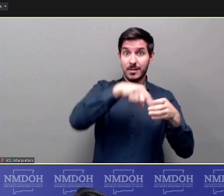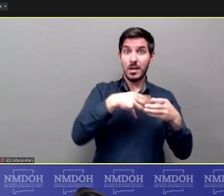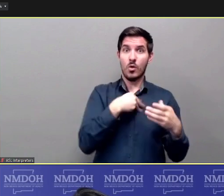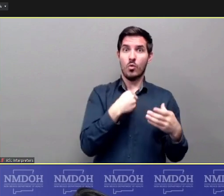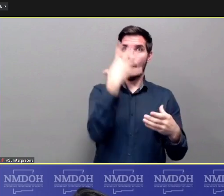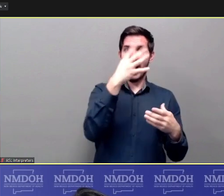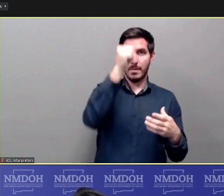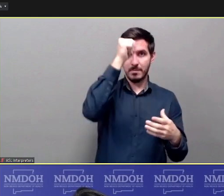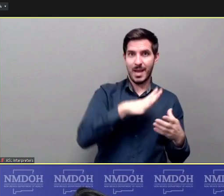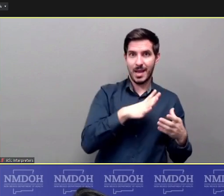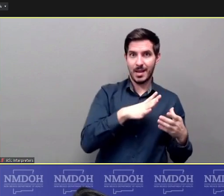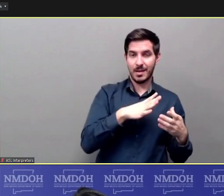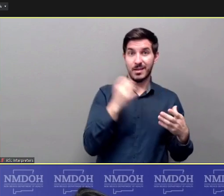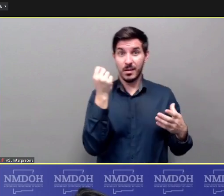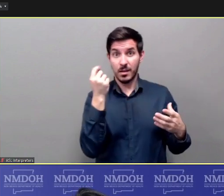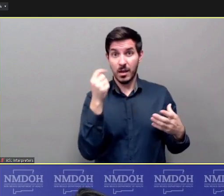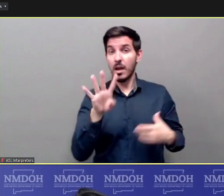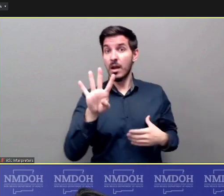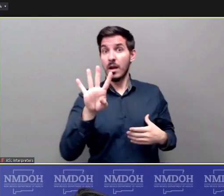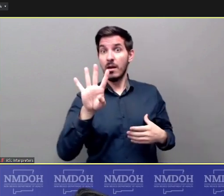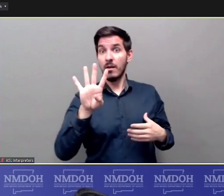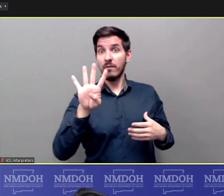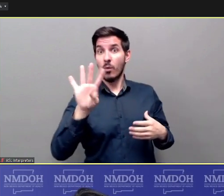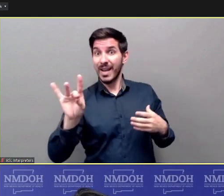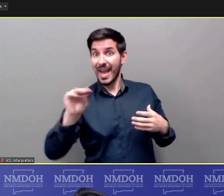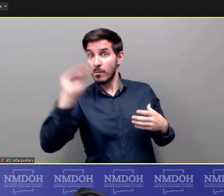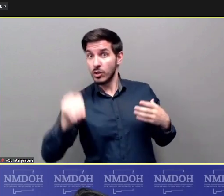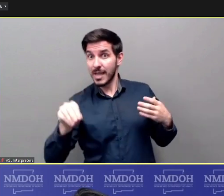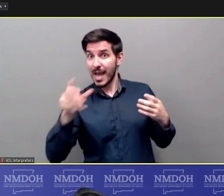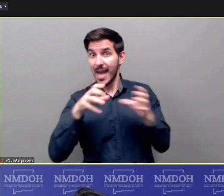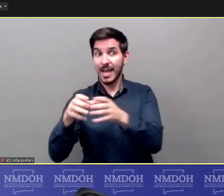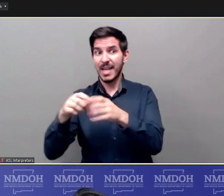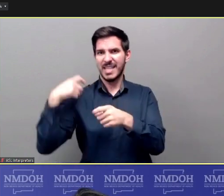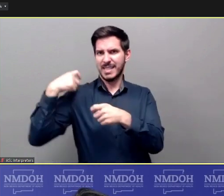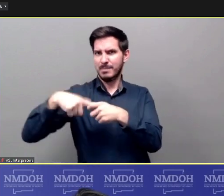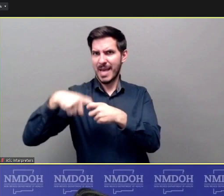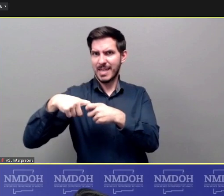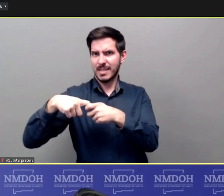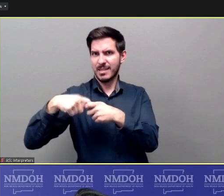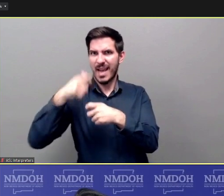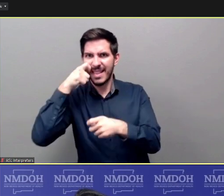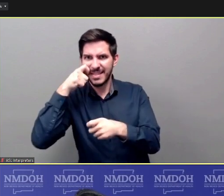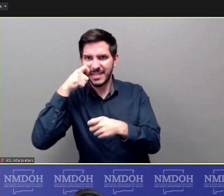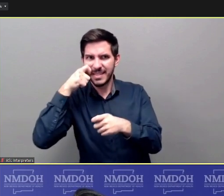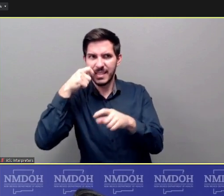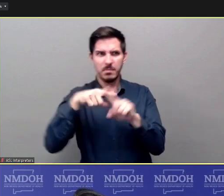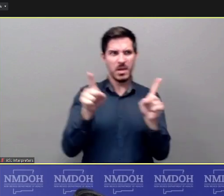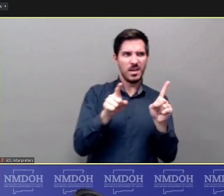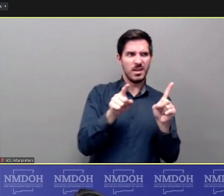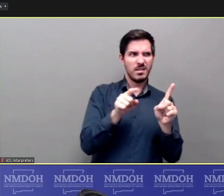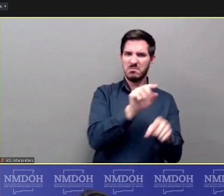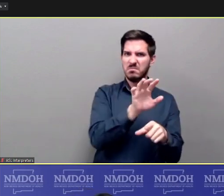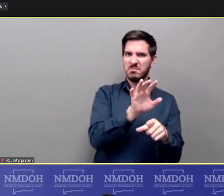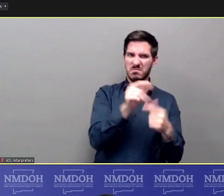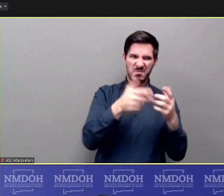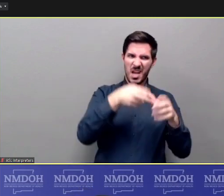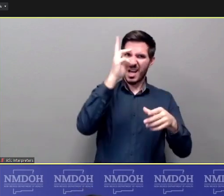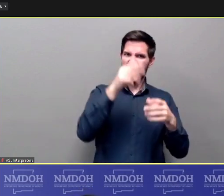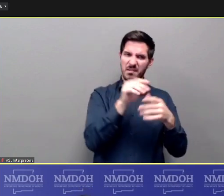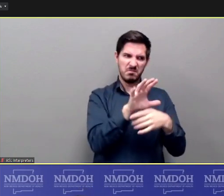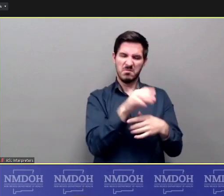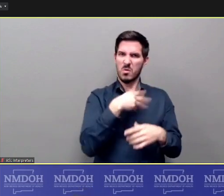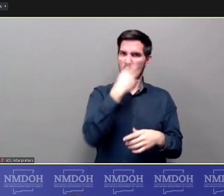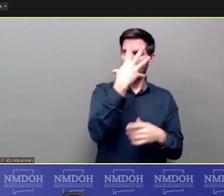but 48% were Hispanic for ethnicity. And I just didn't understand why.